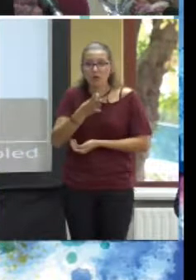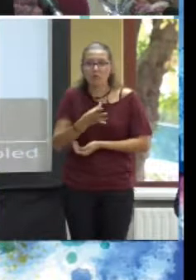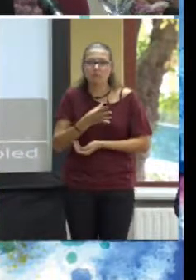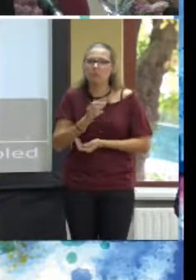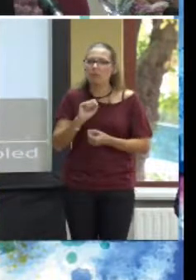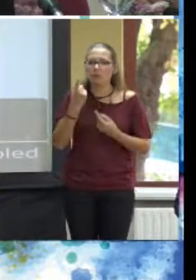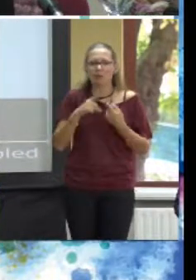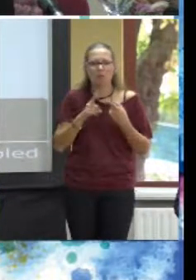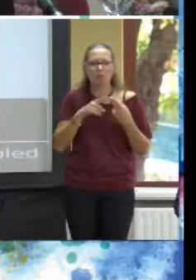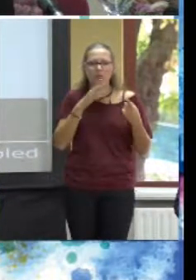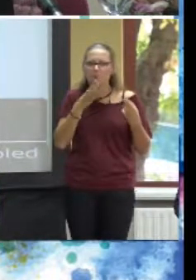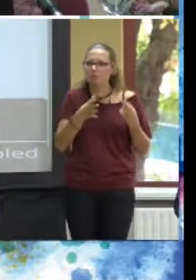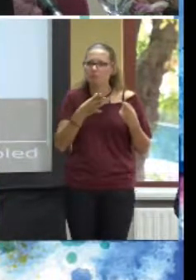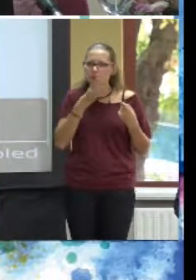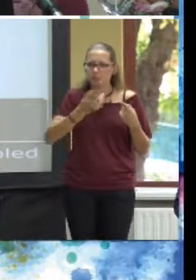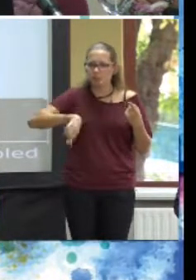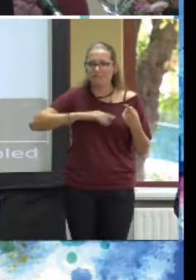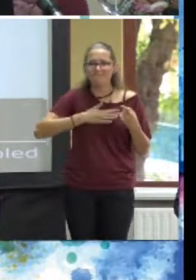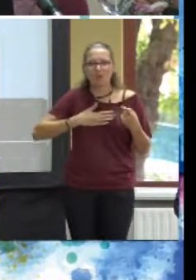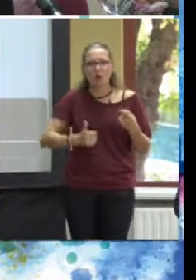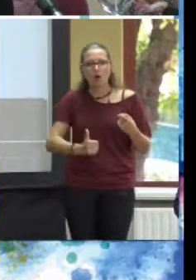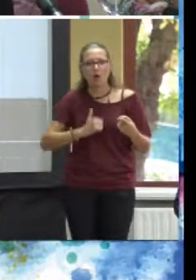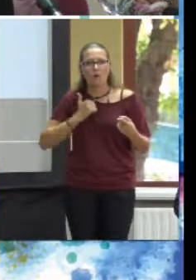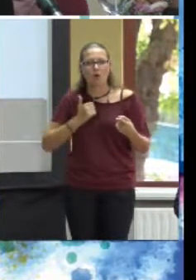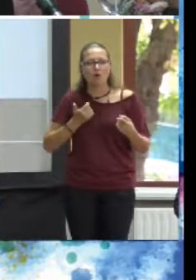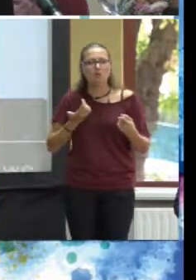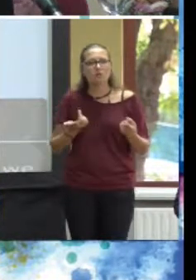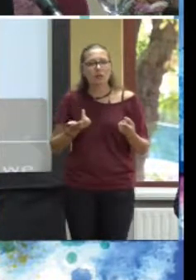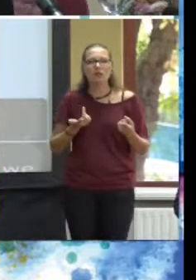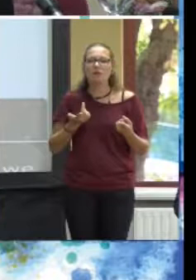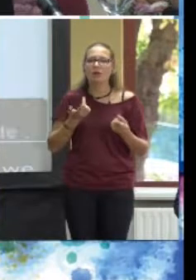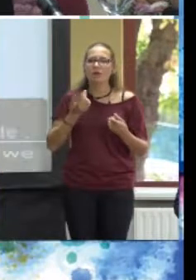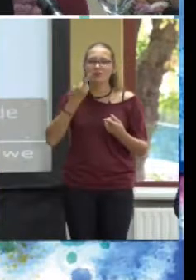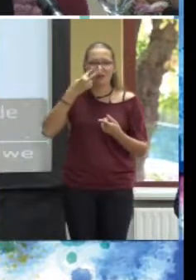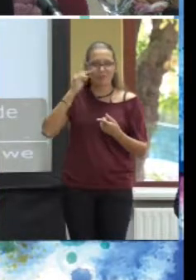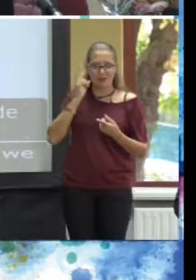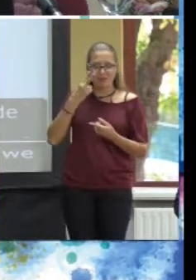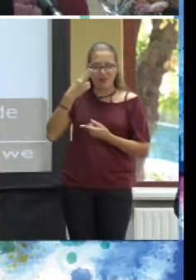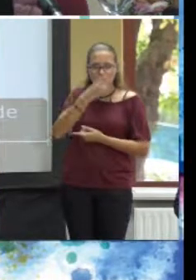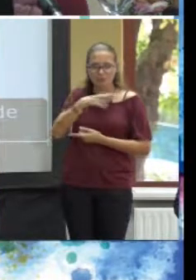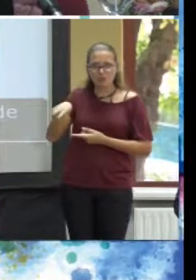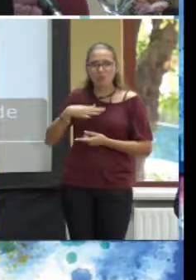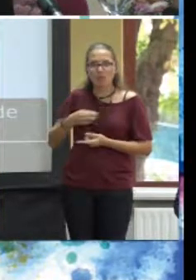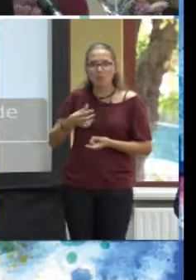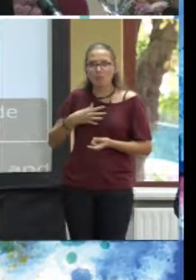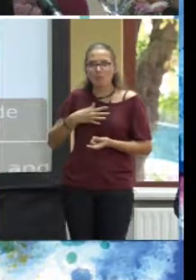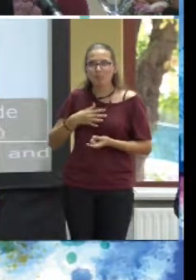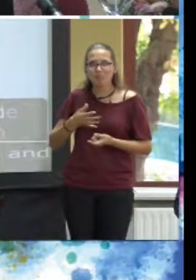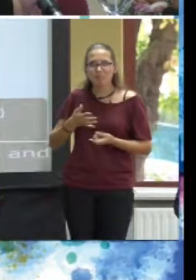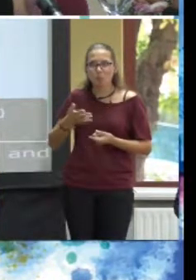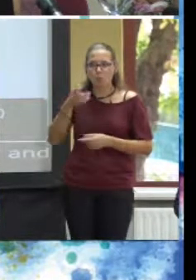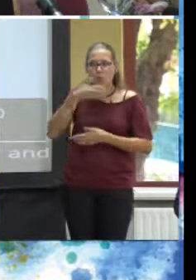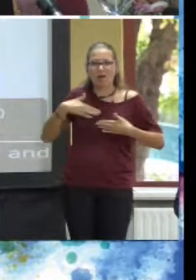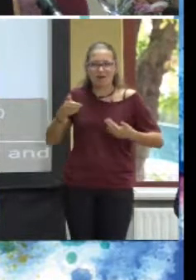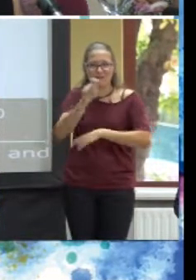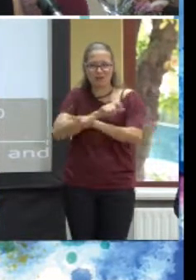reasons behind this, because we wanted to provide the opportunity to participate and enjoy the experience of visiting a museum to anyone,